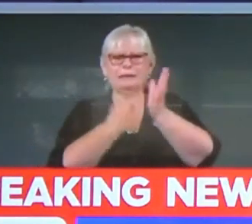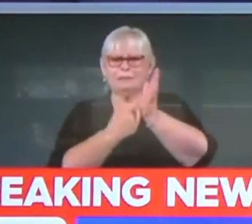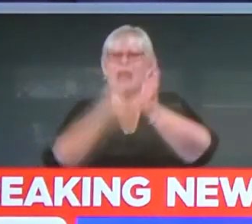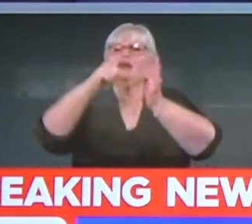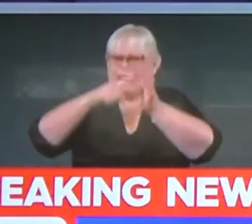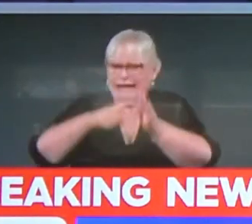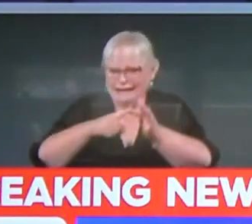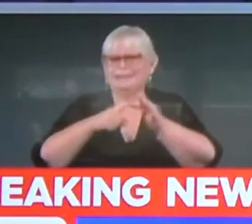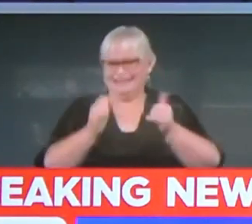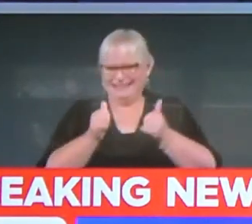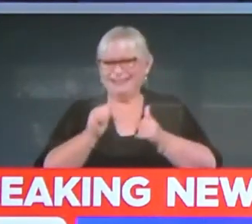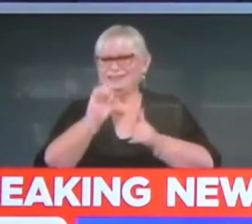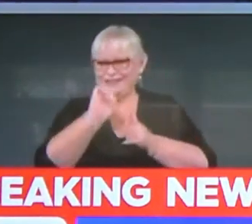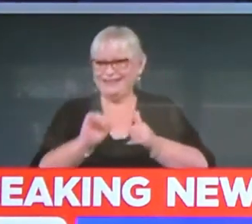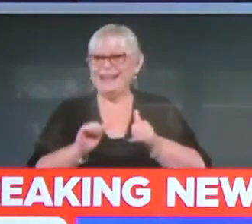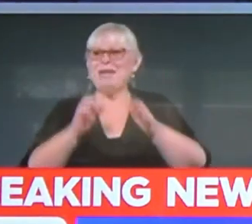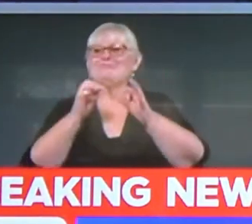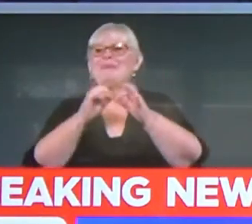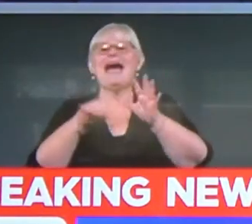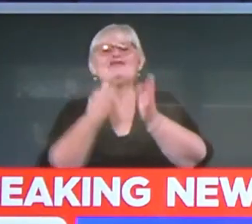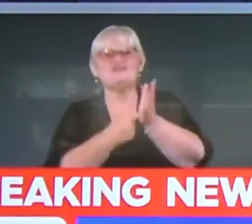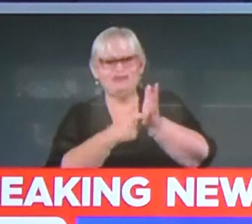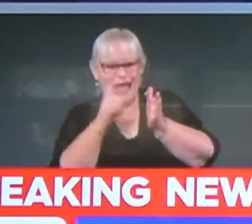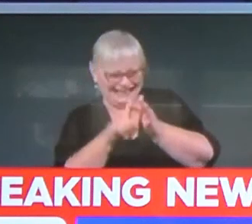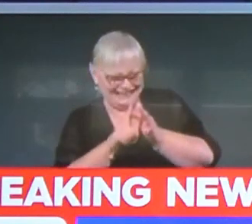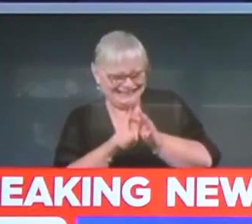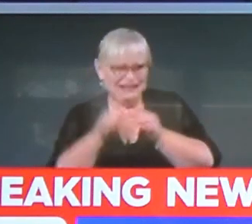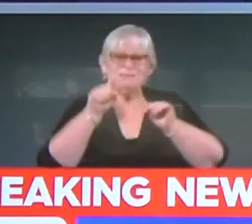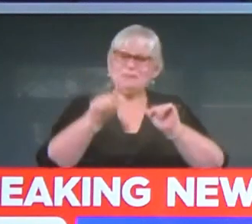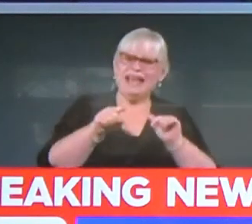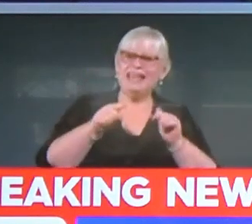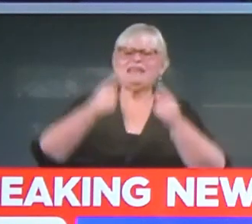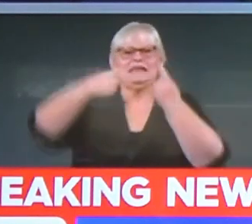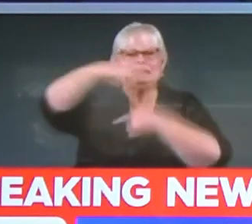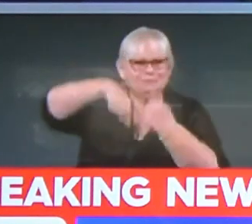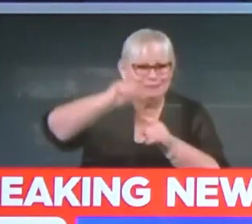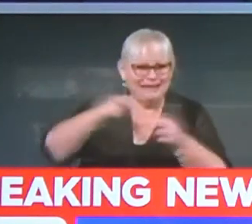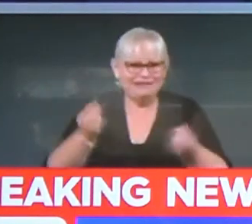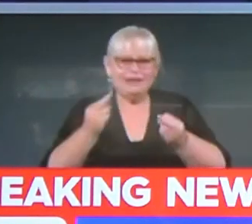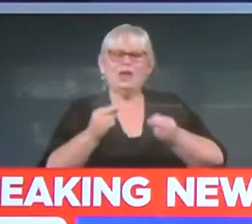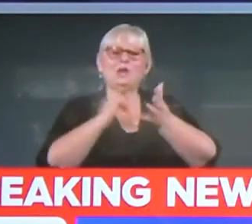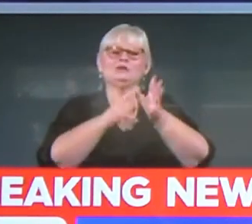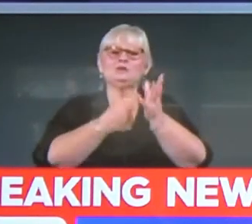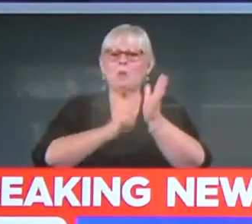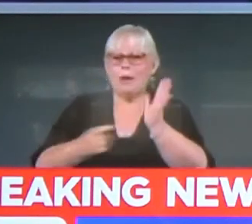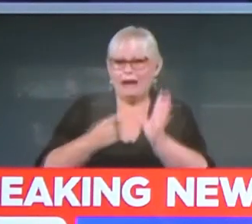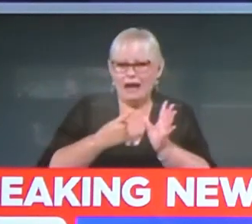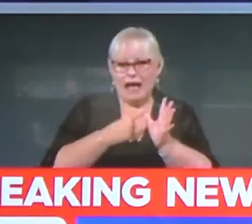B-A-R-R-E for those who are looking for the specific definition, and spin facilities, saunas, bathhouses, wellness